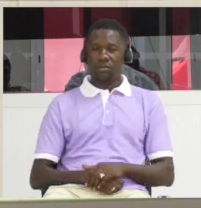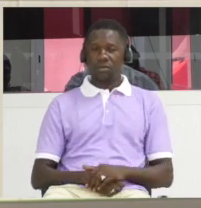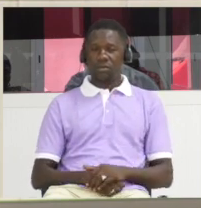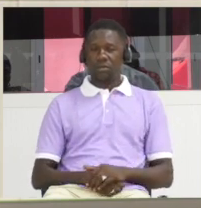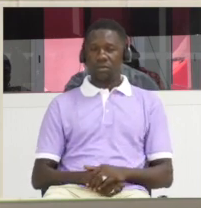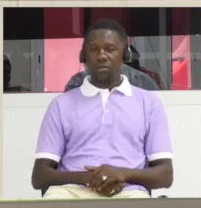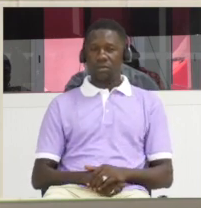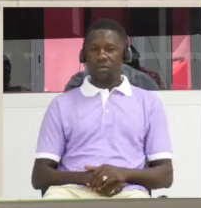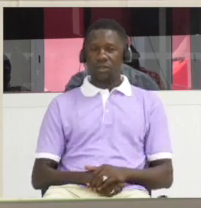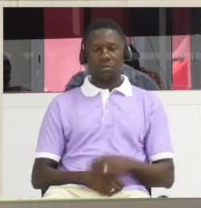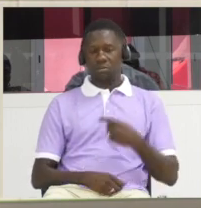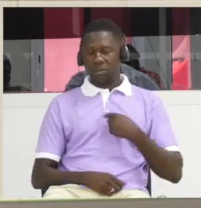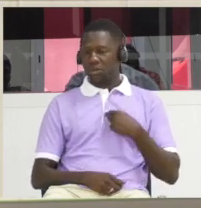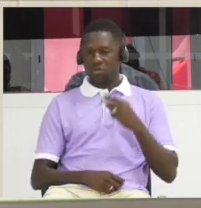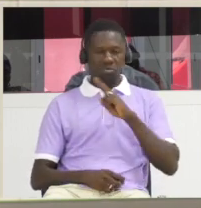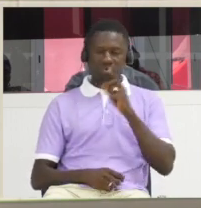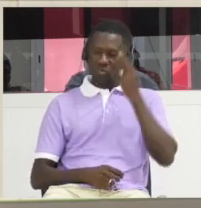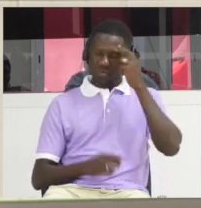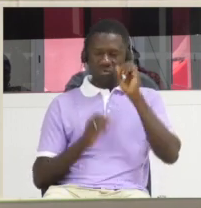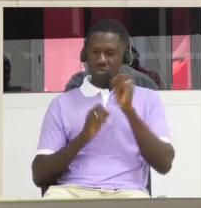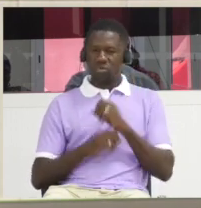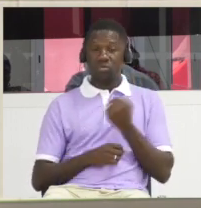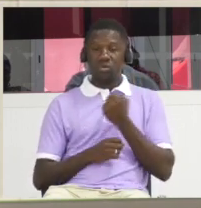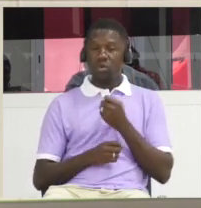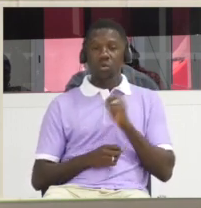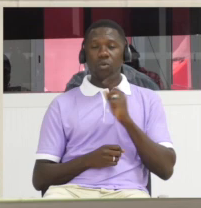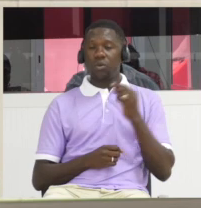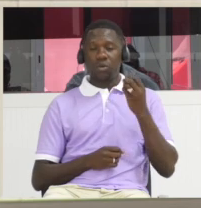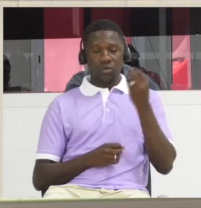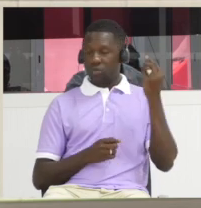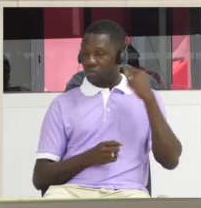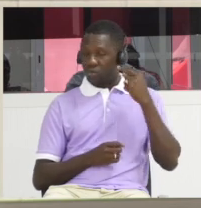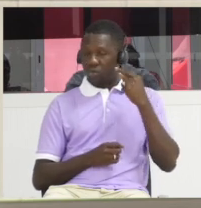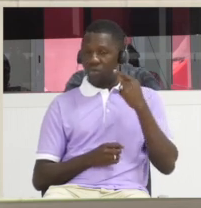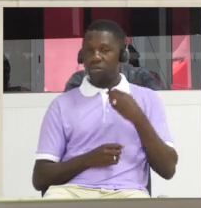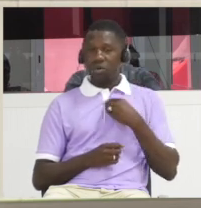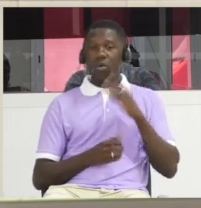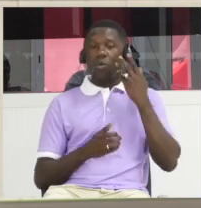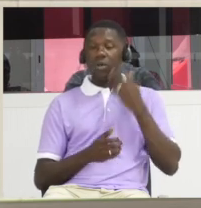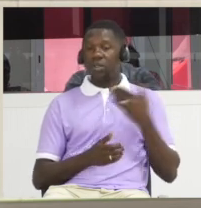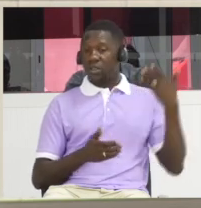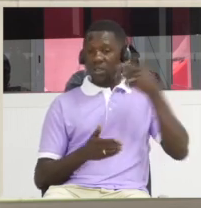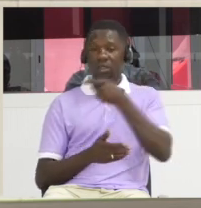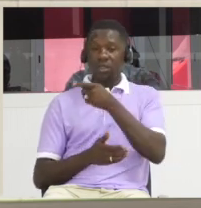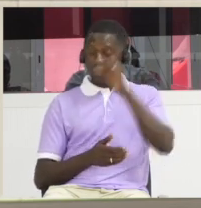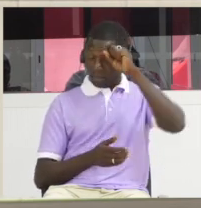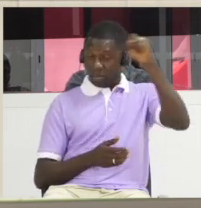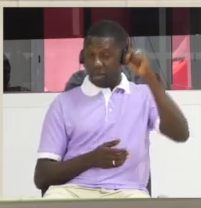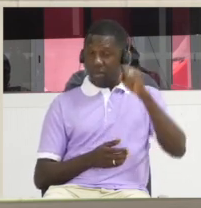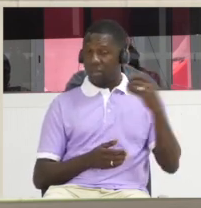1994? I would doubt it, because, you know, what I was told was that when he arrived